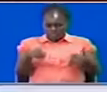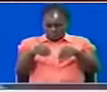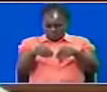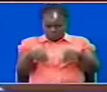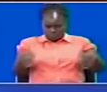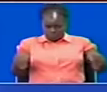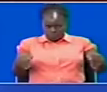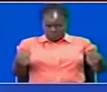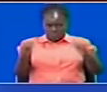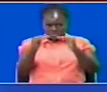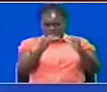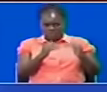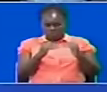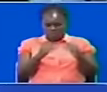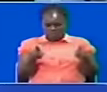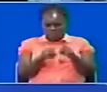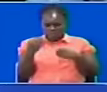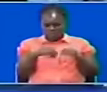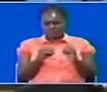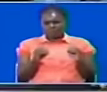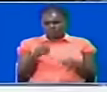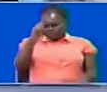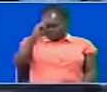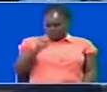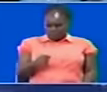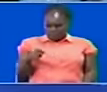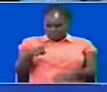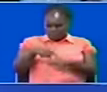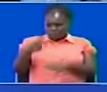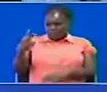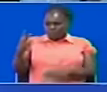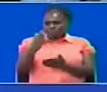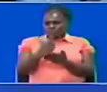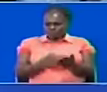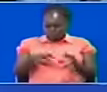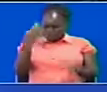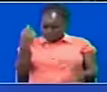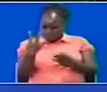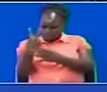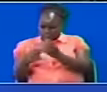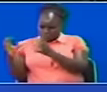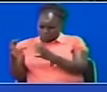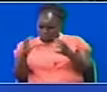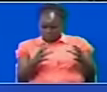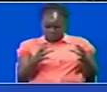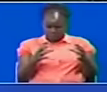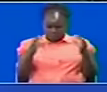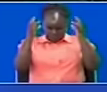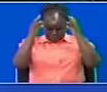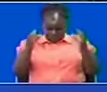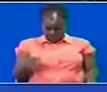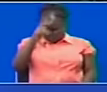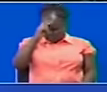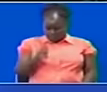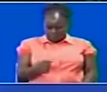independence is not equal to impunity. The judge took 2.5 hours to analyze submissions from both sides and made his considered